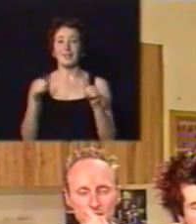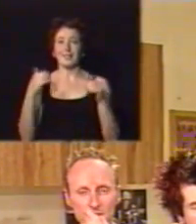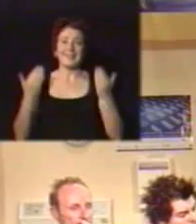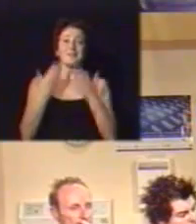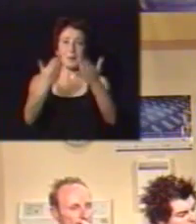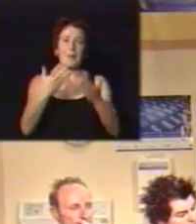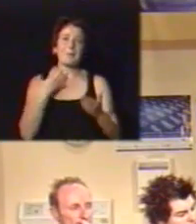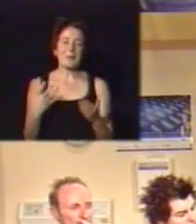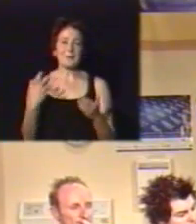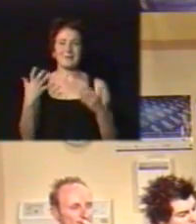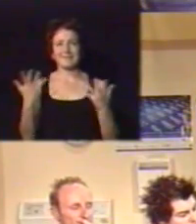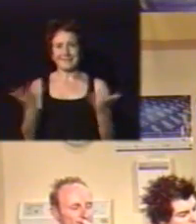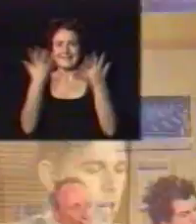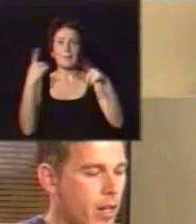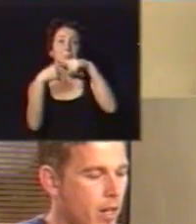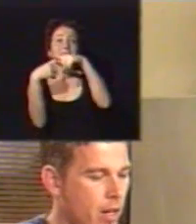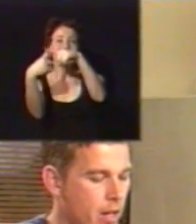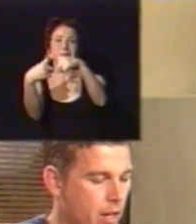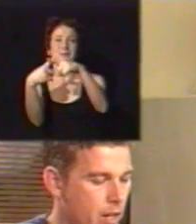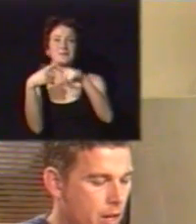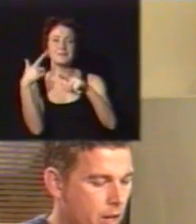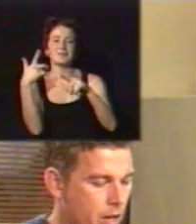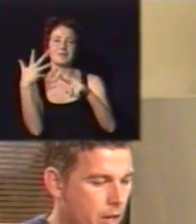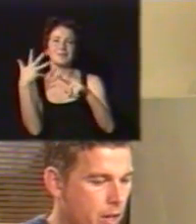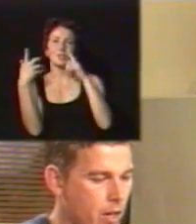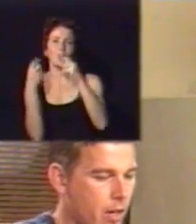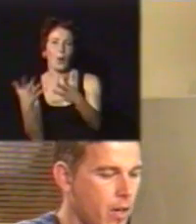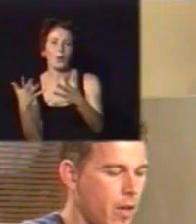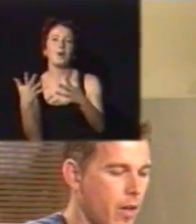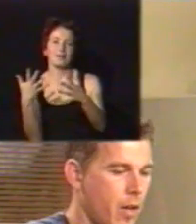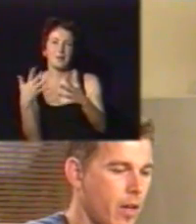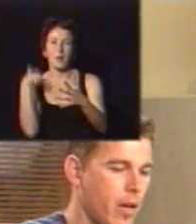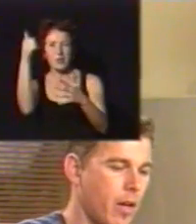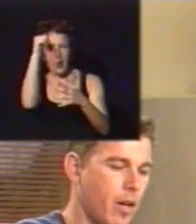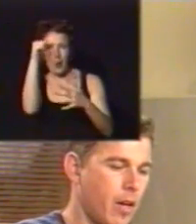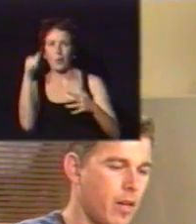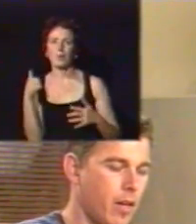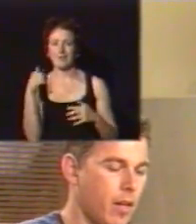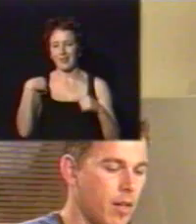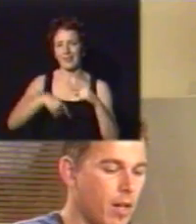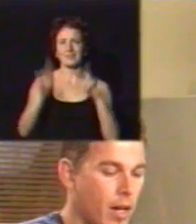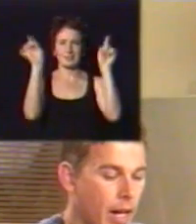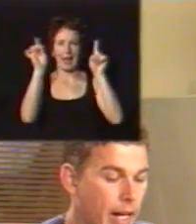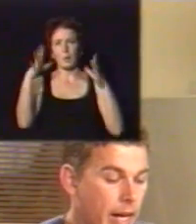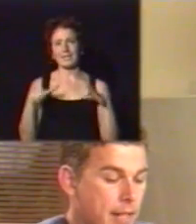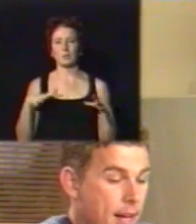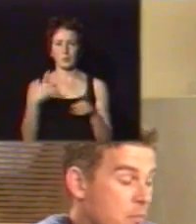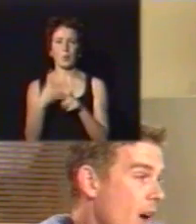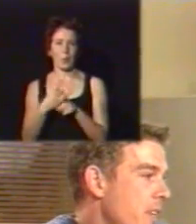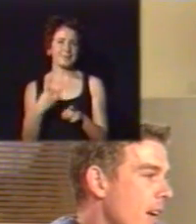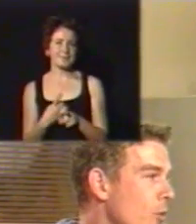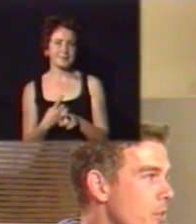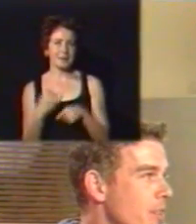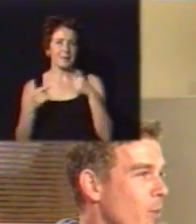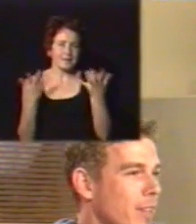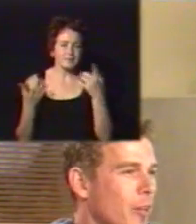lighthearted alternative. For a while. We do have to, obviously, we have to talk about it. I mean, it's sooner affected so many of our community's lives as well, too. Yes, I